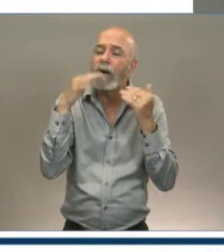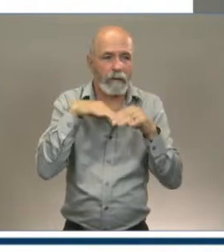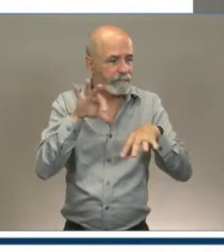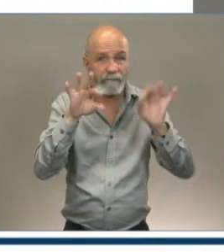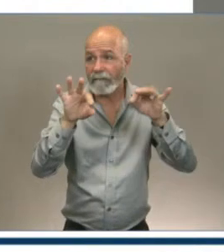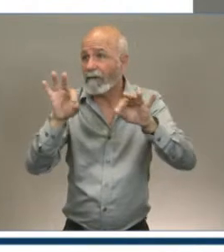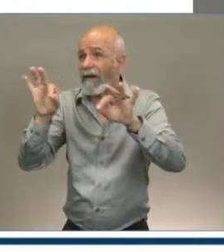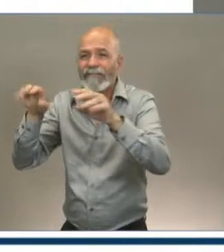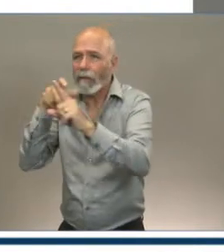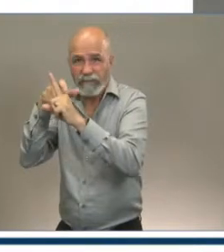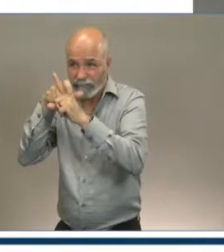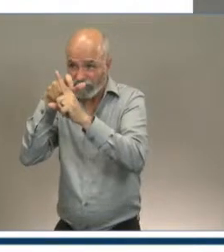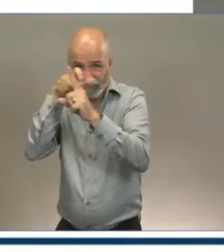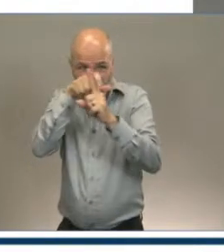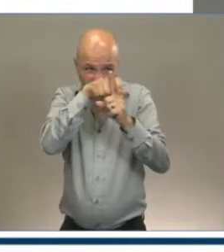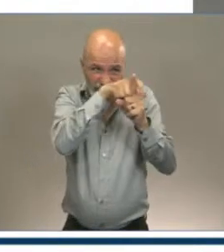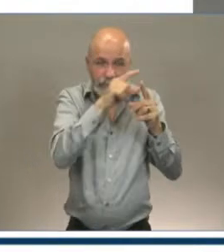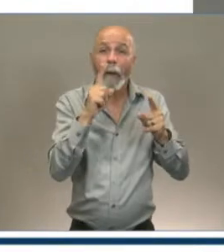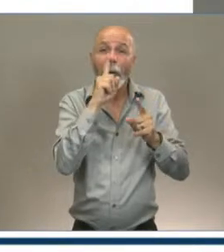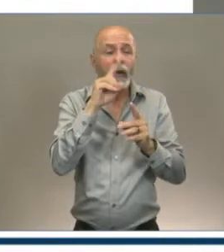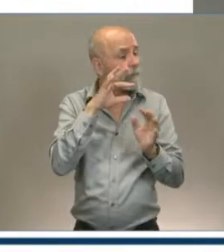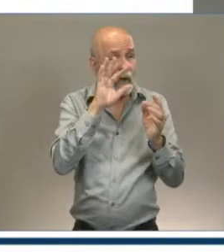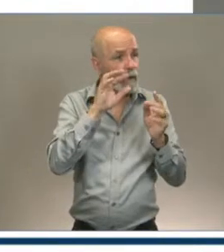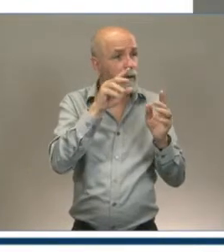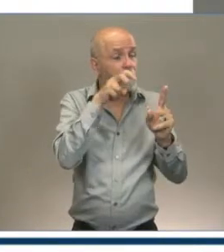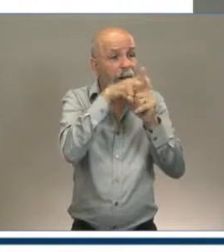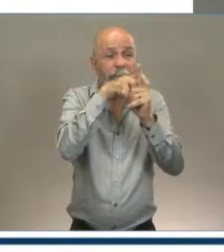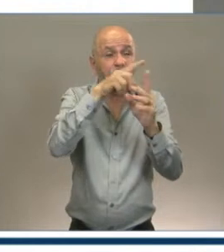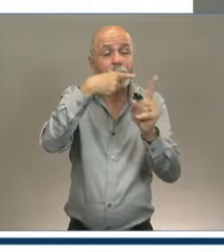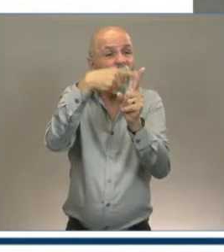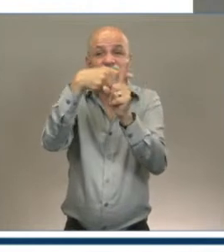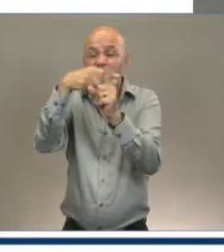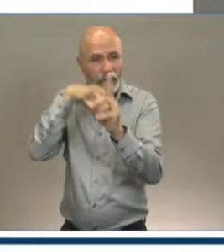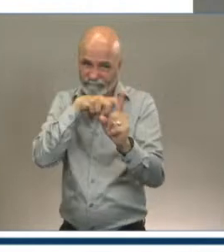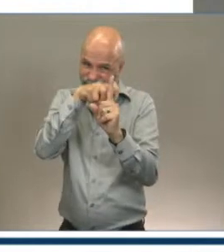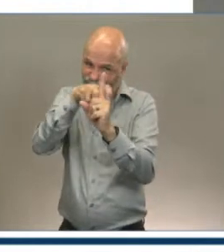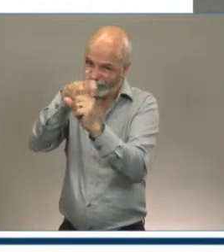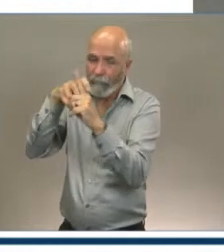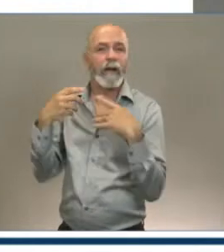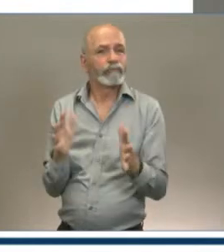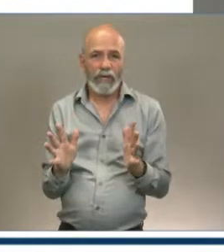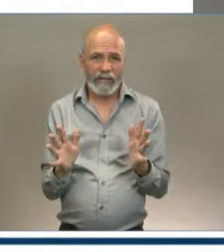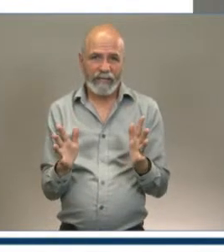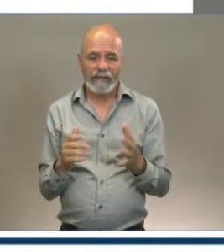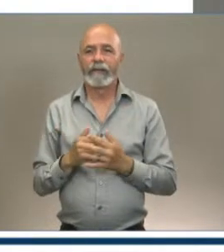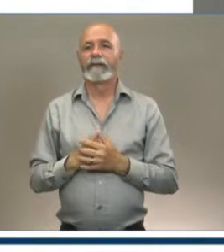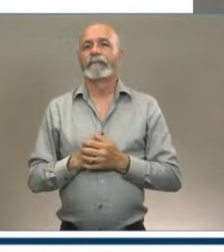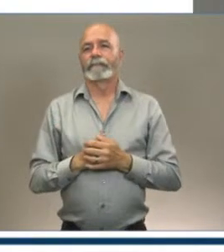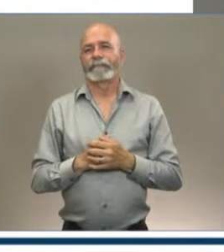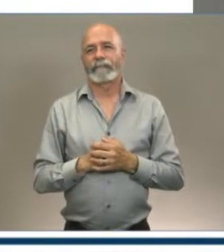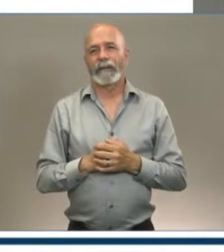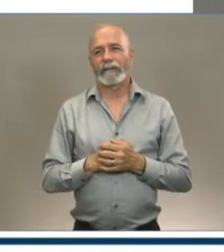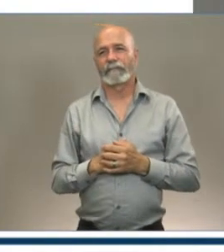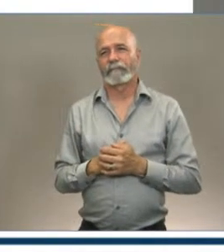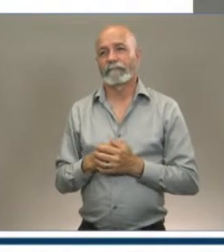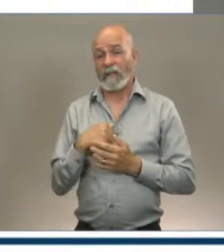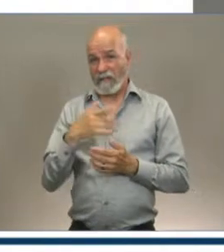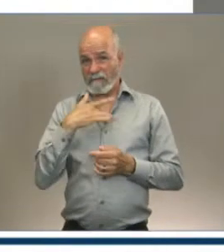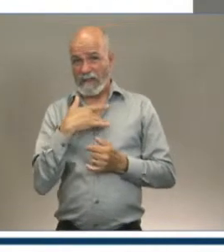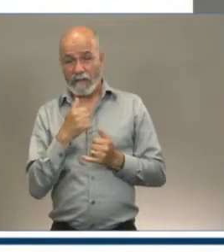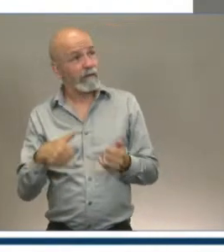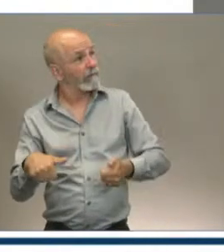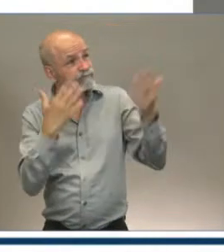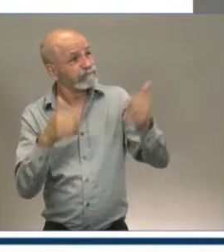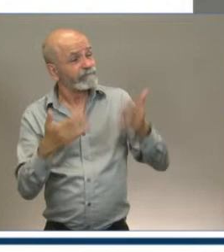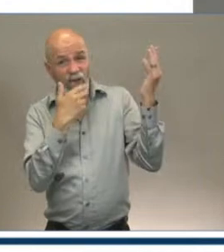of testing in the Halifax area. But the new case numbers continue to be too high, and the number of people in hospital continues also